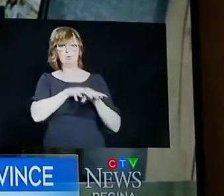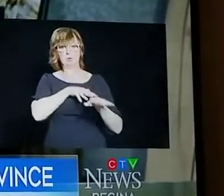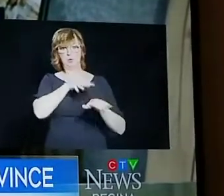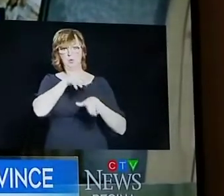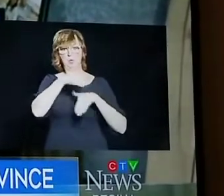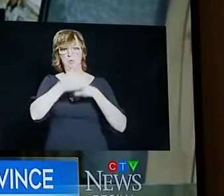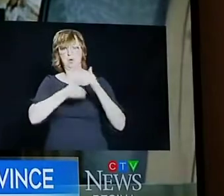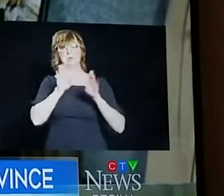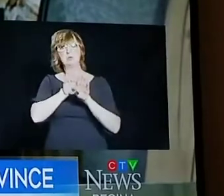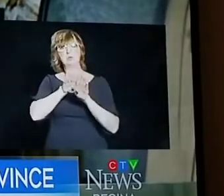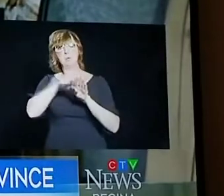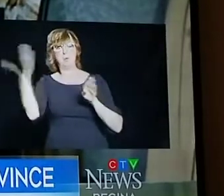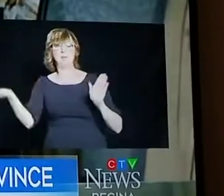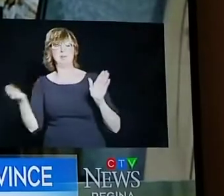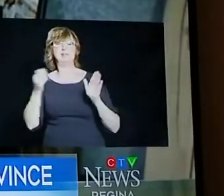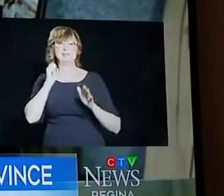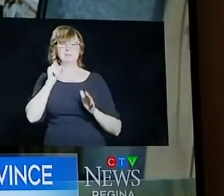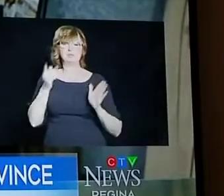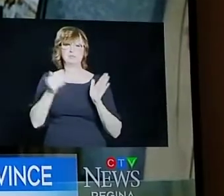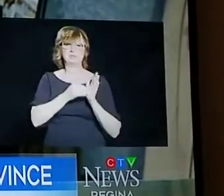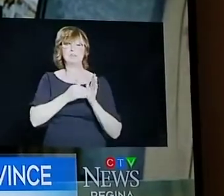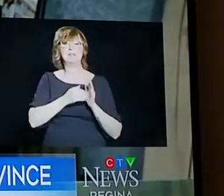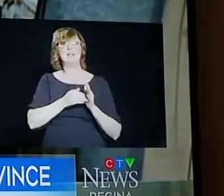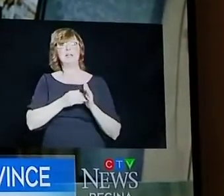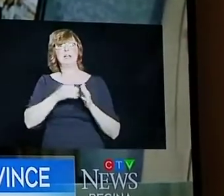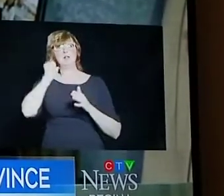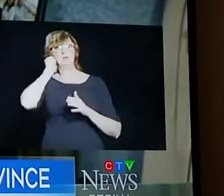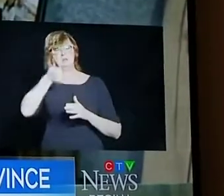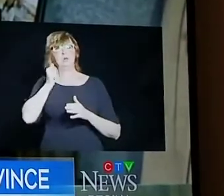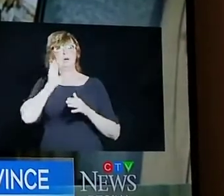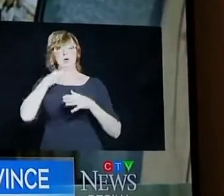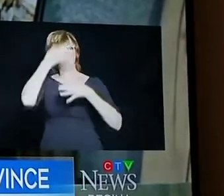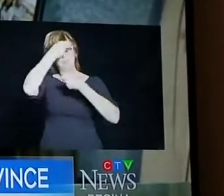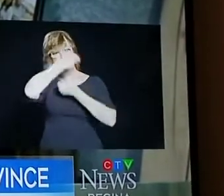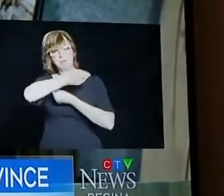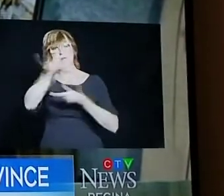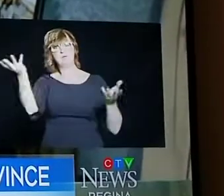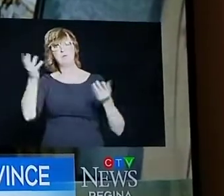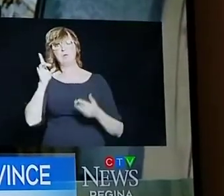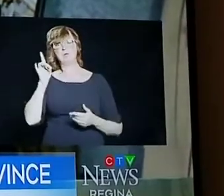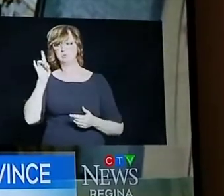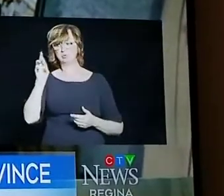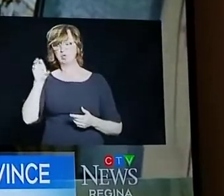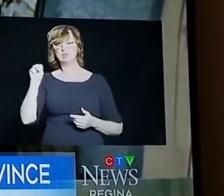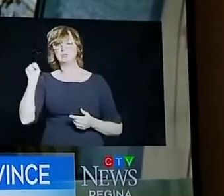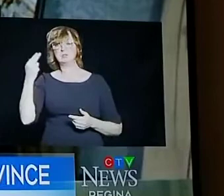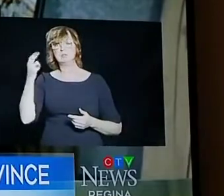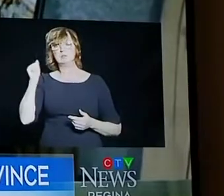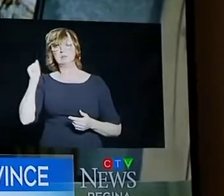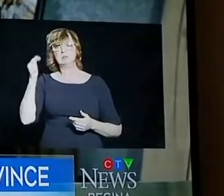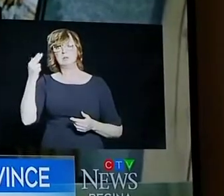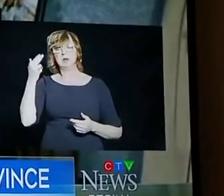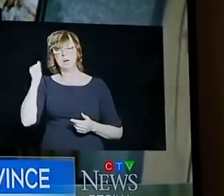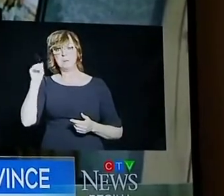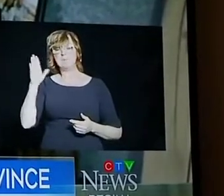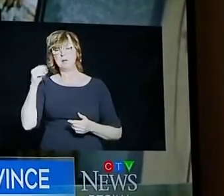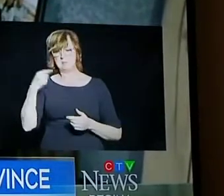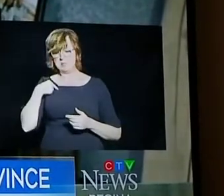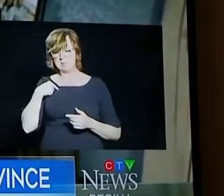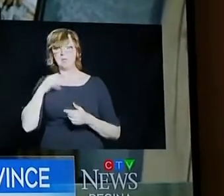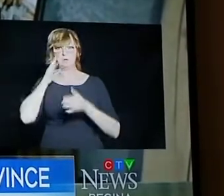included in each phase of the Reopen Saskatchewan plan, and some dates in May when the first couple of phases will